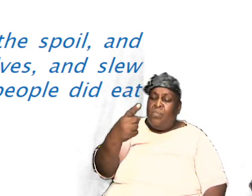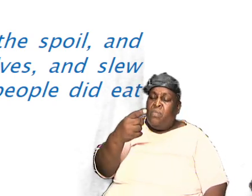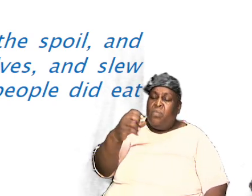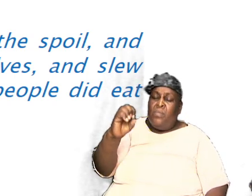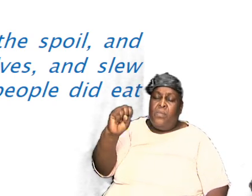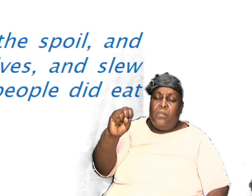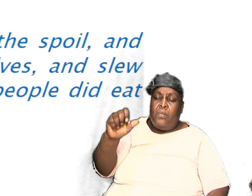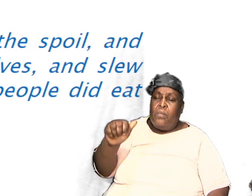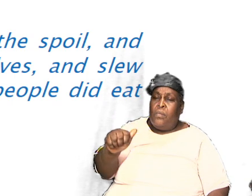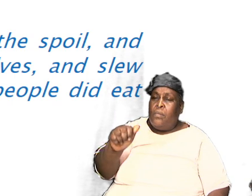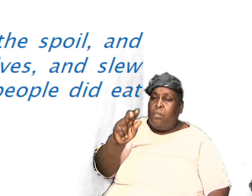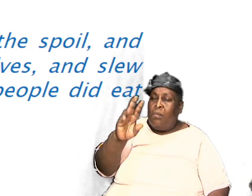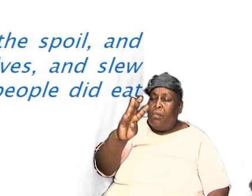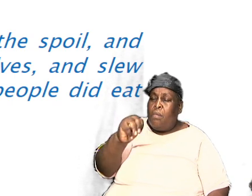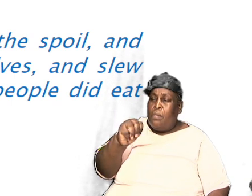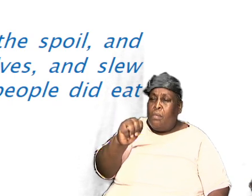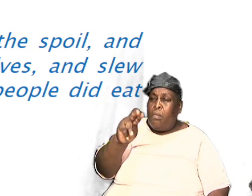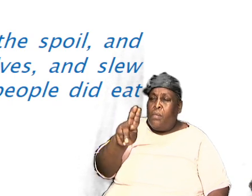14,